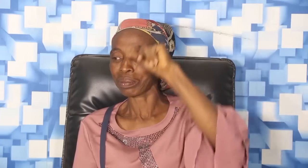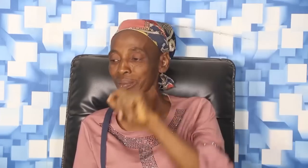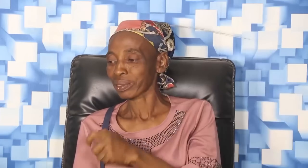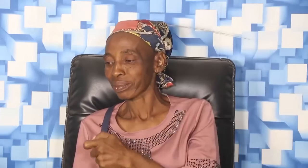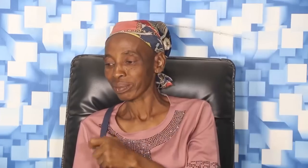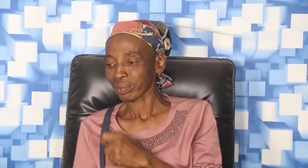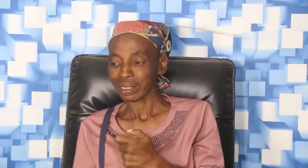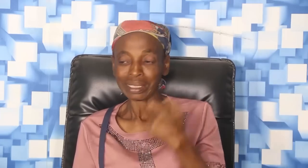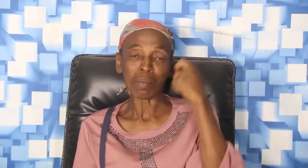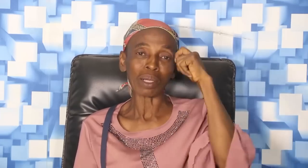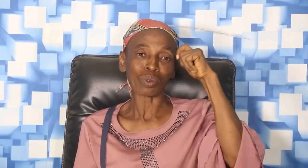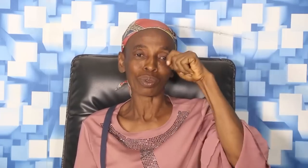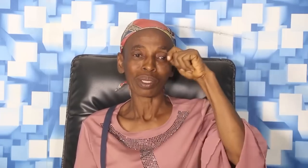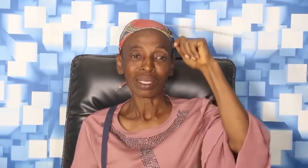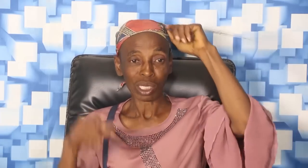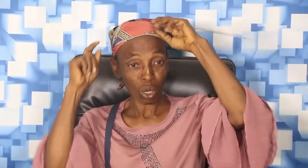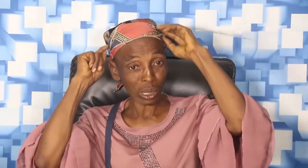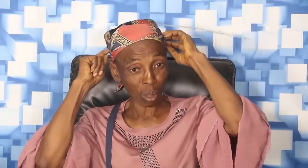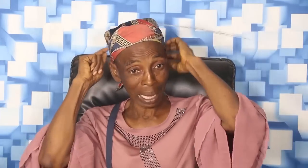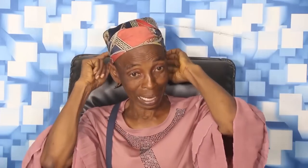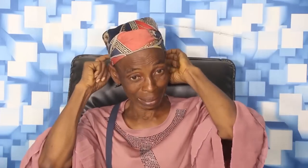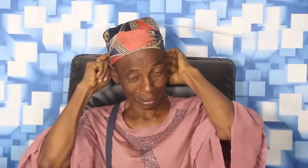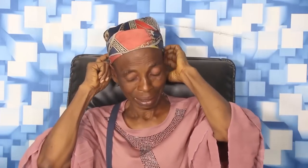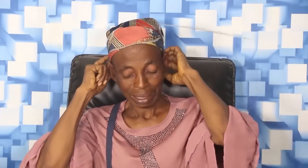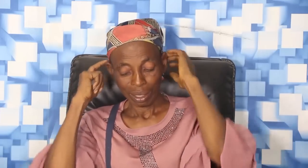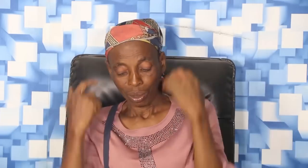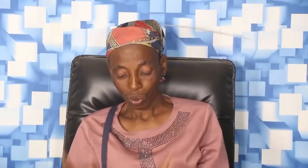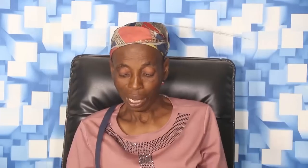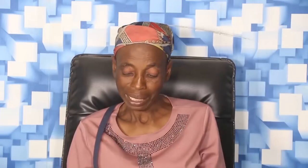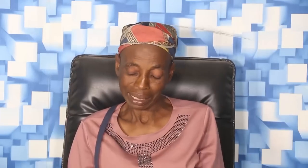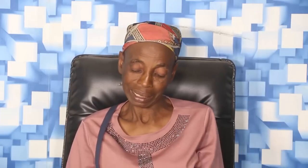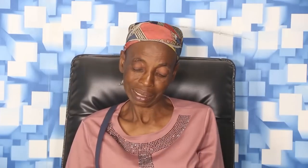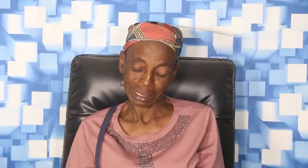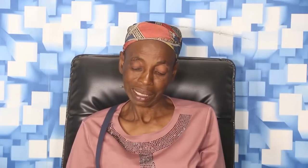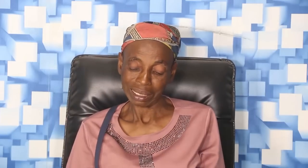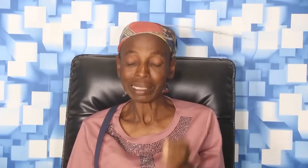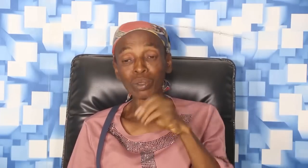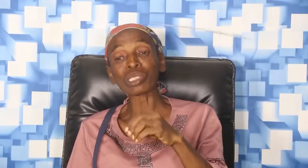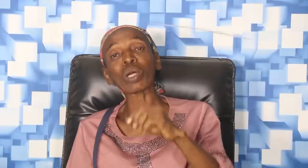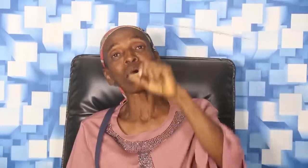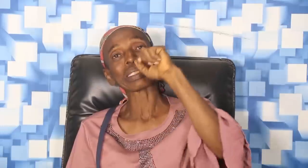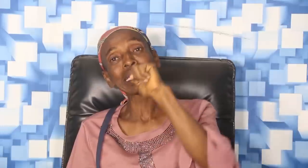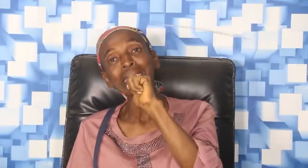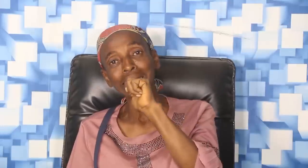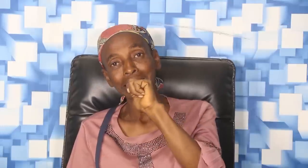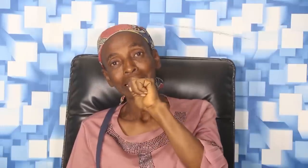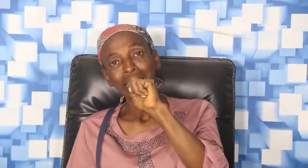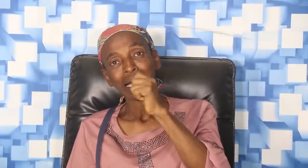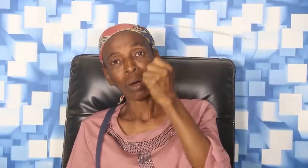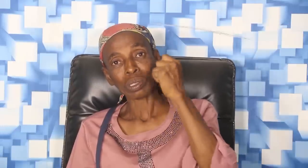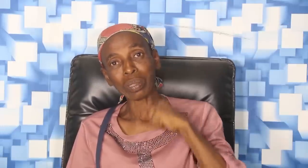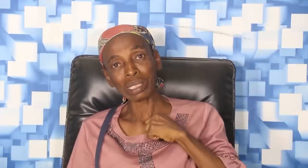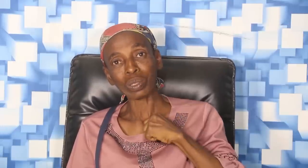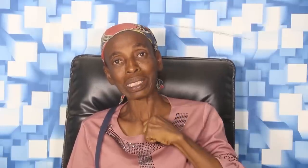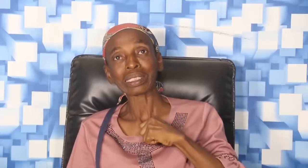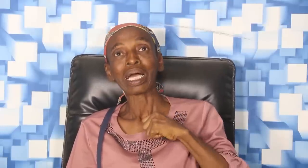The mantle. That mantle. It's always on my head. So that anointing oil, I was drinking it.